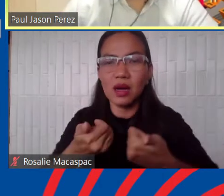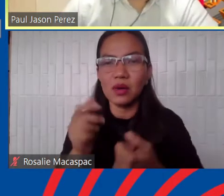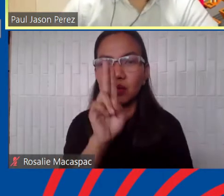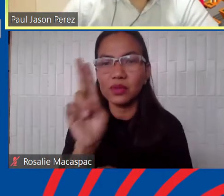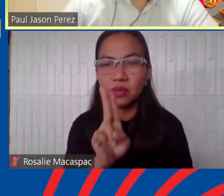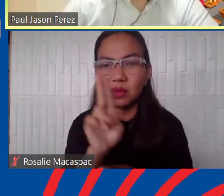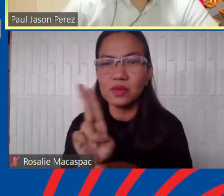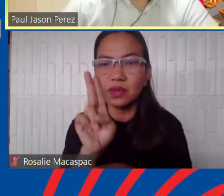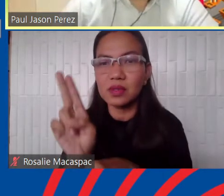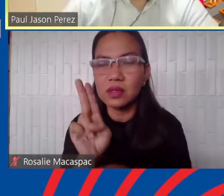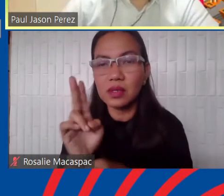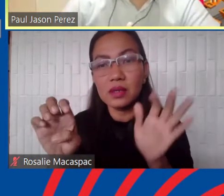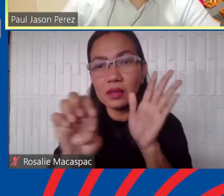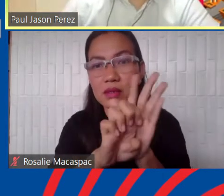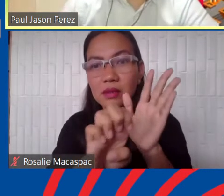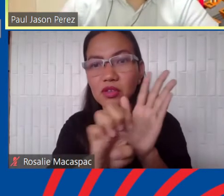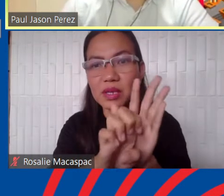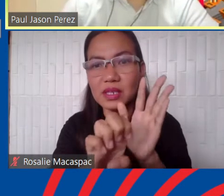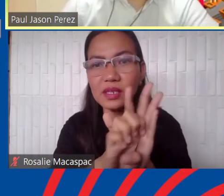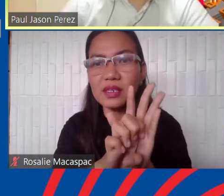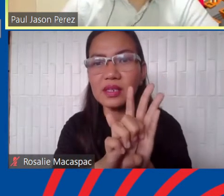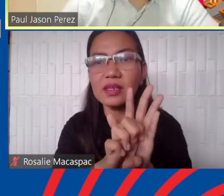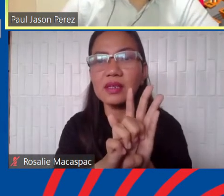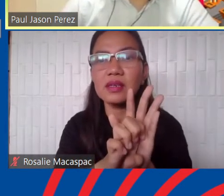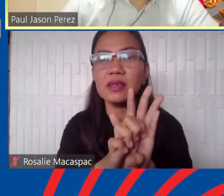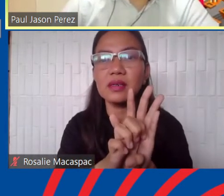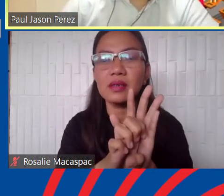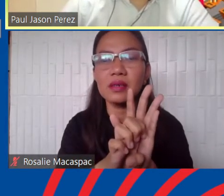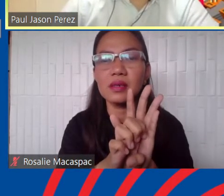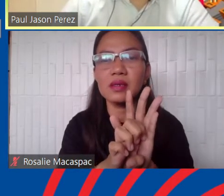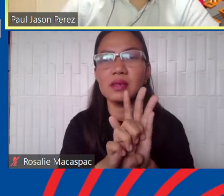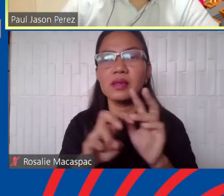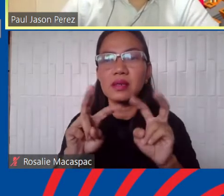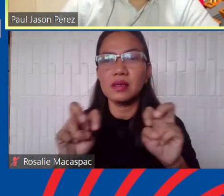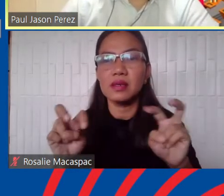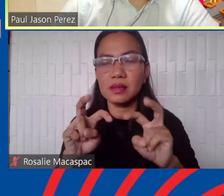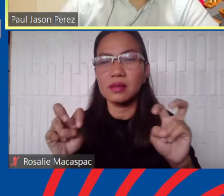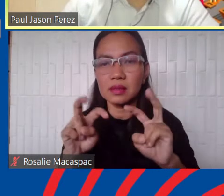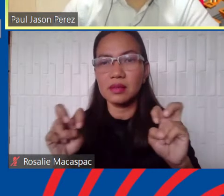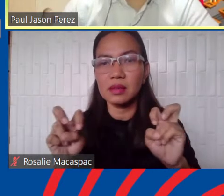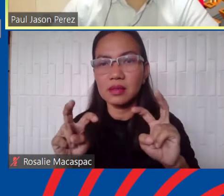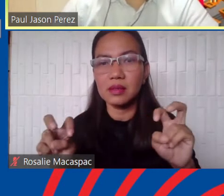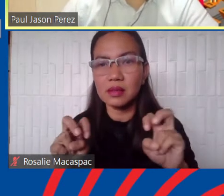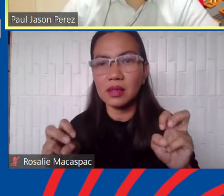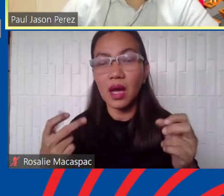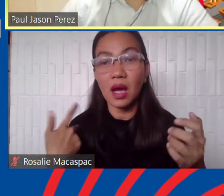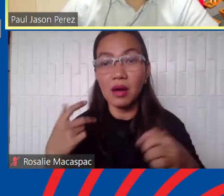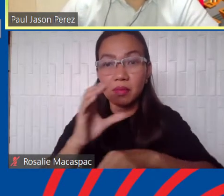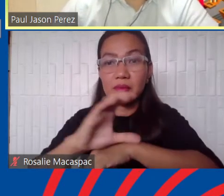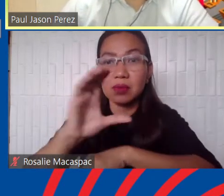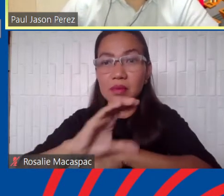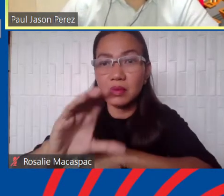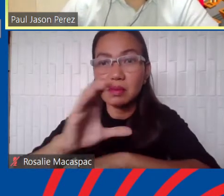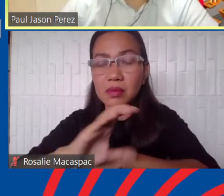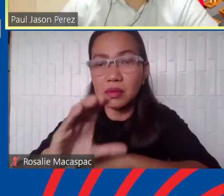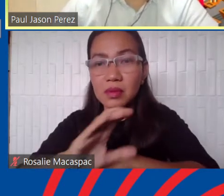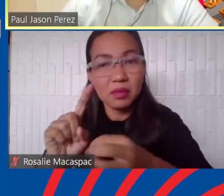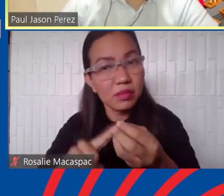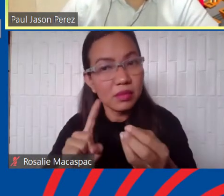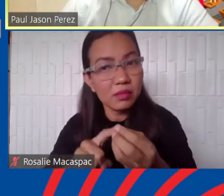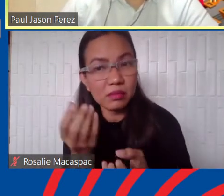this? So for example, merong lumapit sa inyo na researcher, and then nagpa-consult siya ng kanyang data, and you